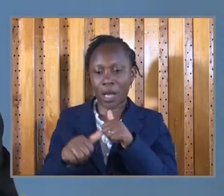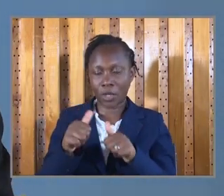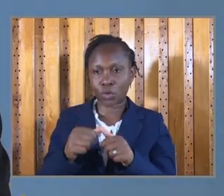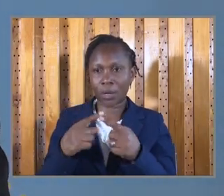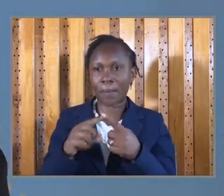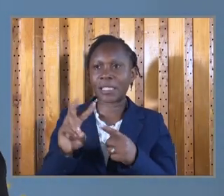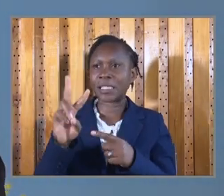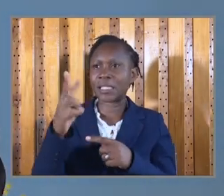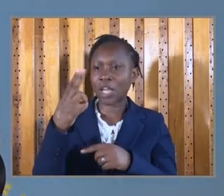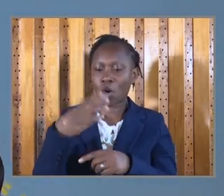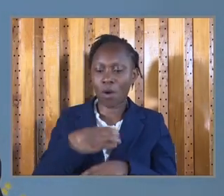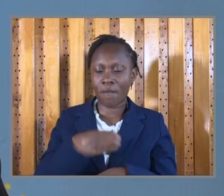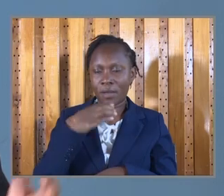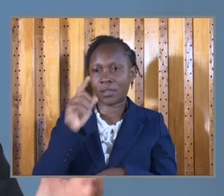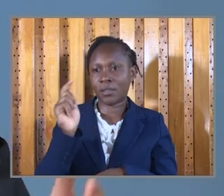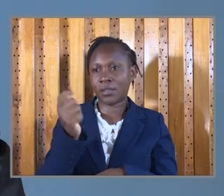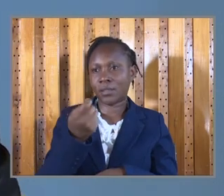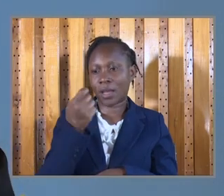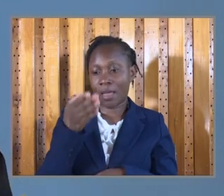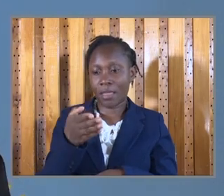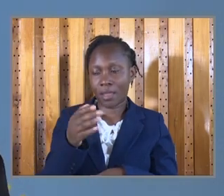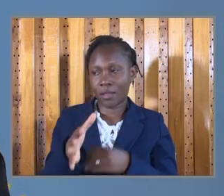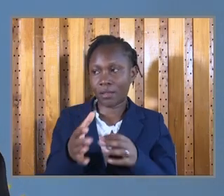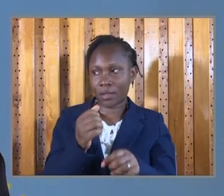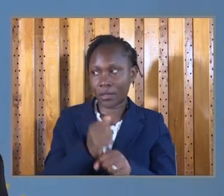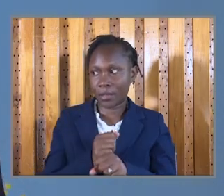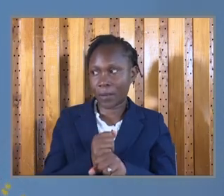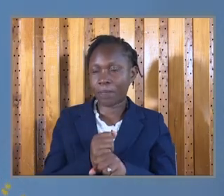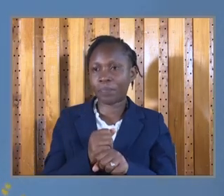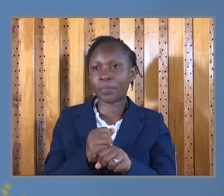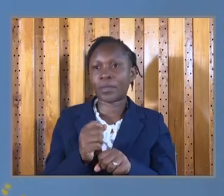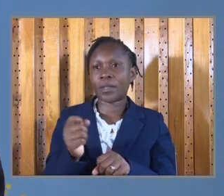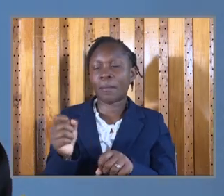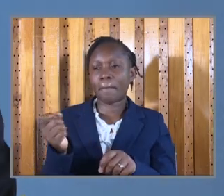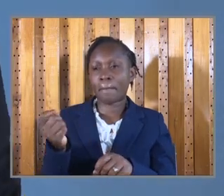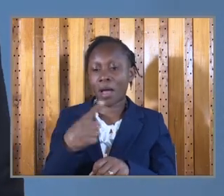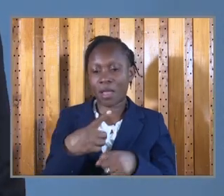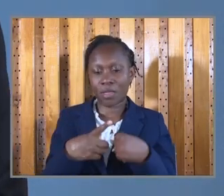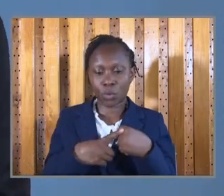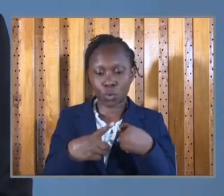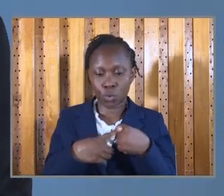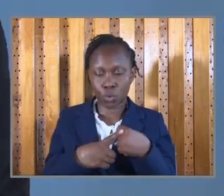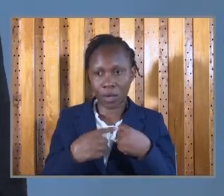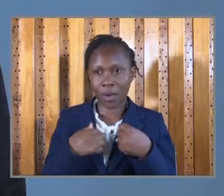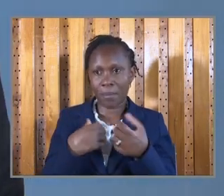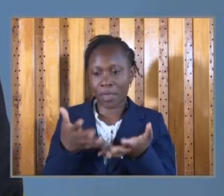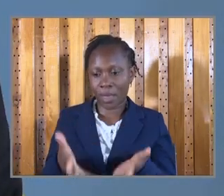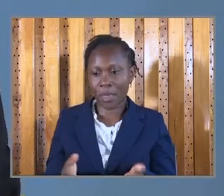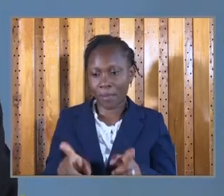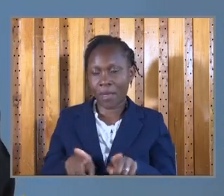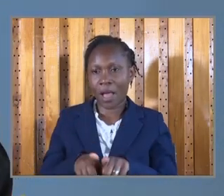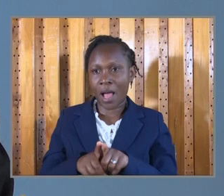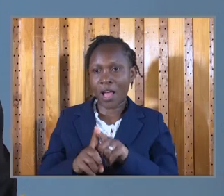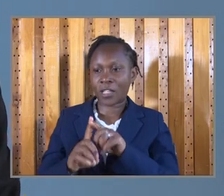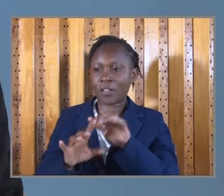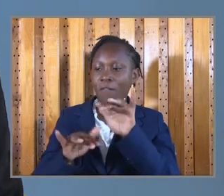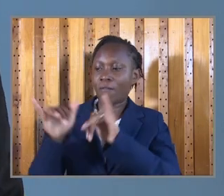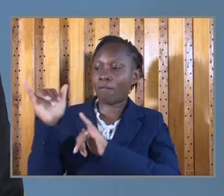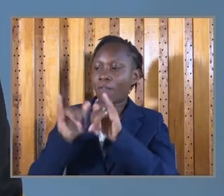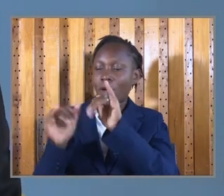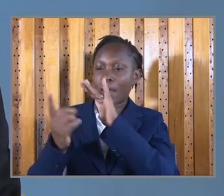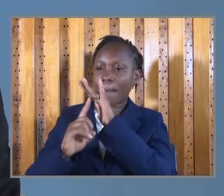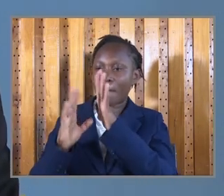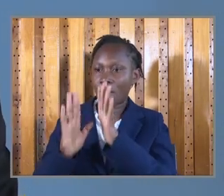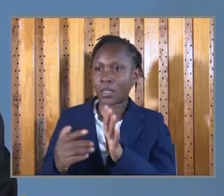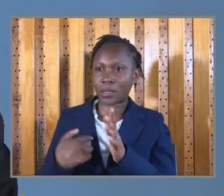year. Back in June, as Foreign Minister of the Netherlands, I already had the pleasure of visiting your beautiful